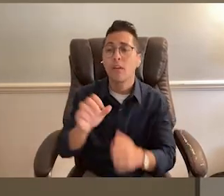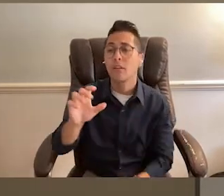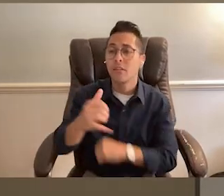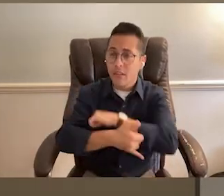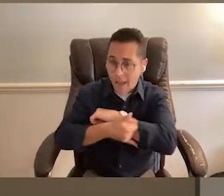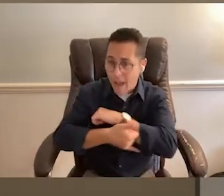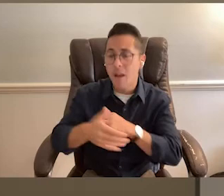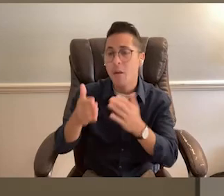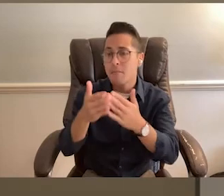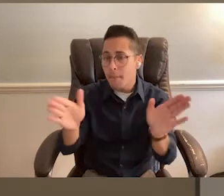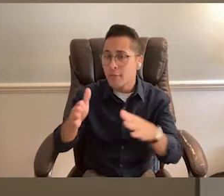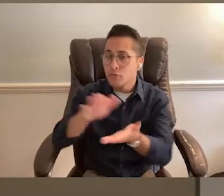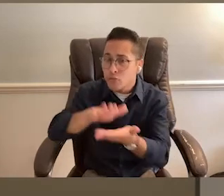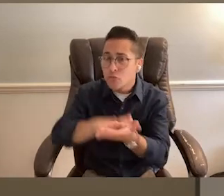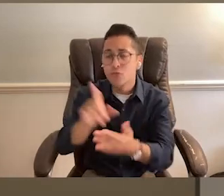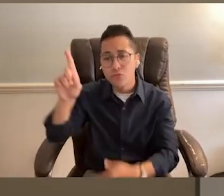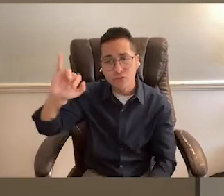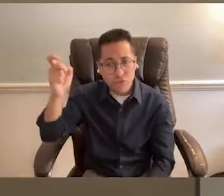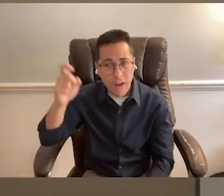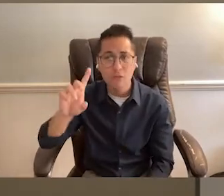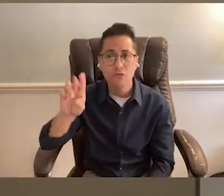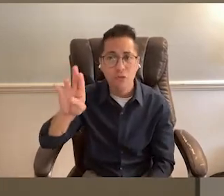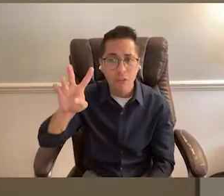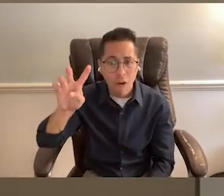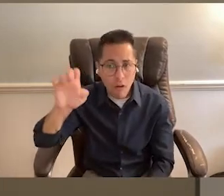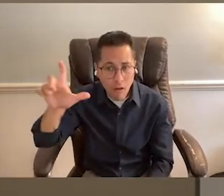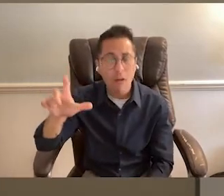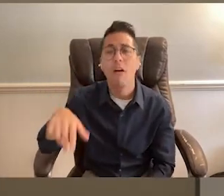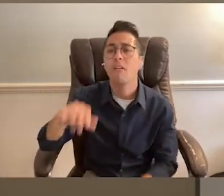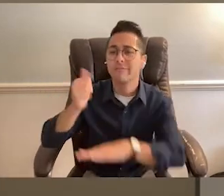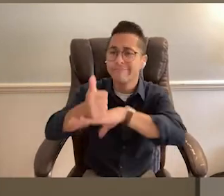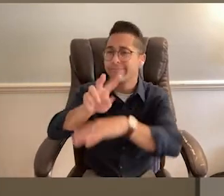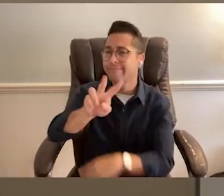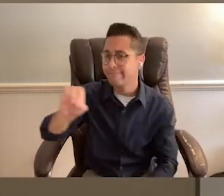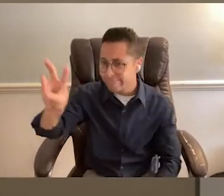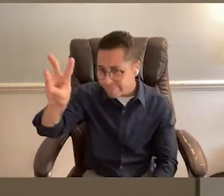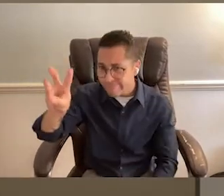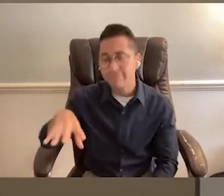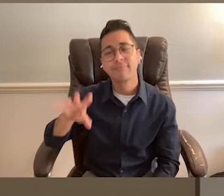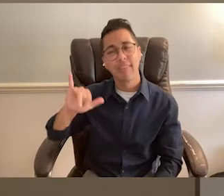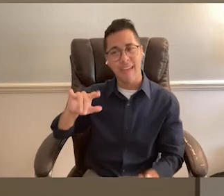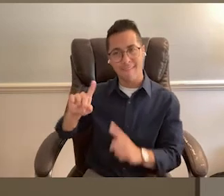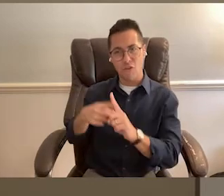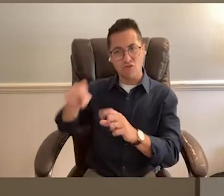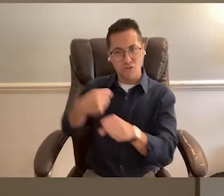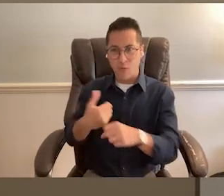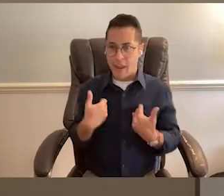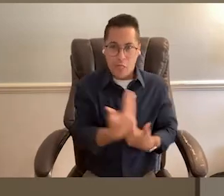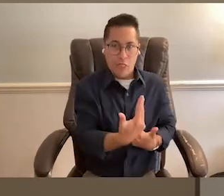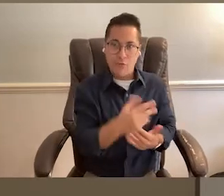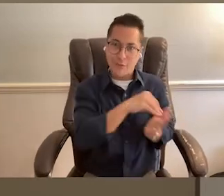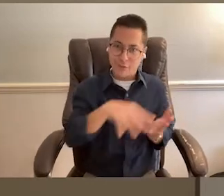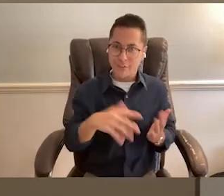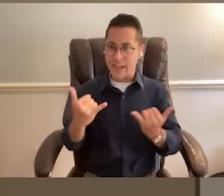living independently. We had 2 students recently, they graduated this month. They moved into an apartment right off campus. 2